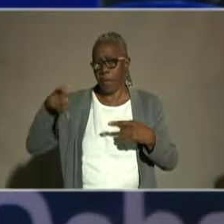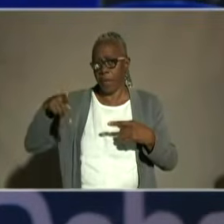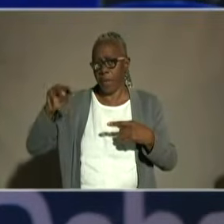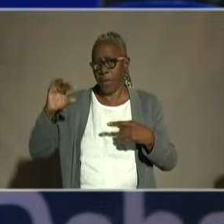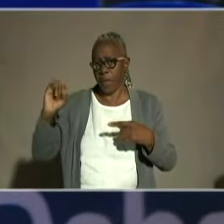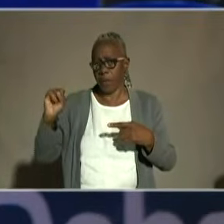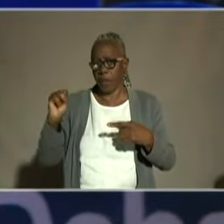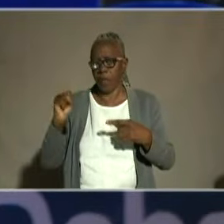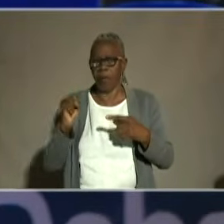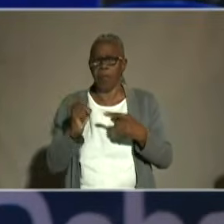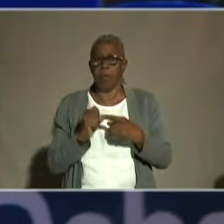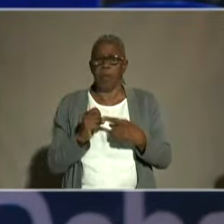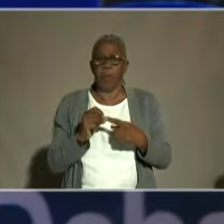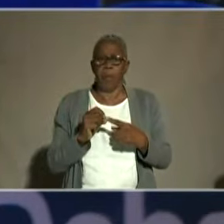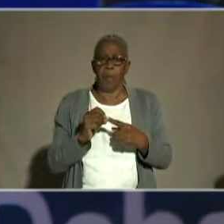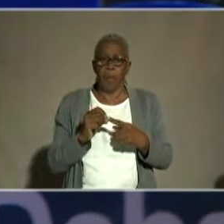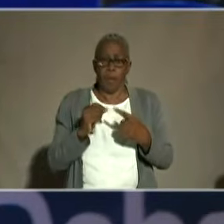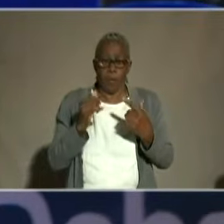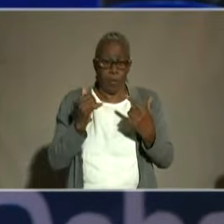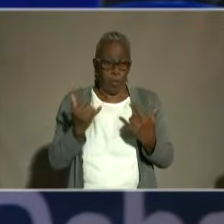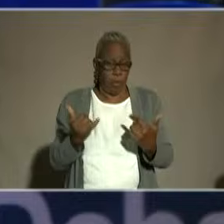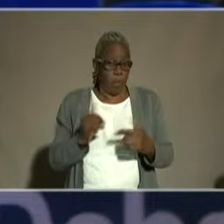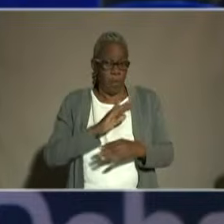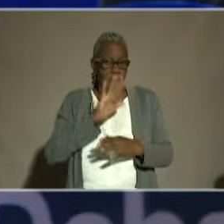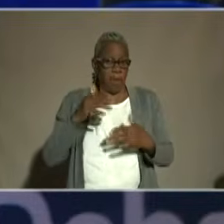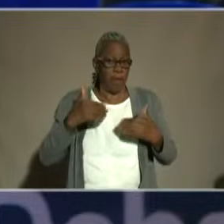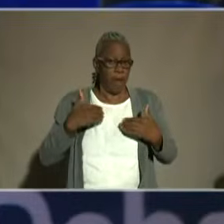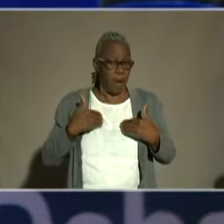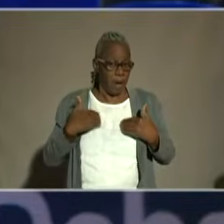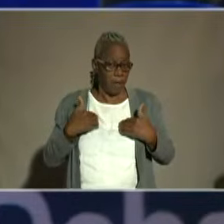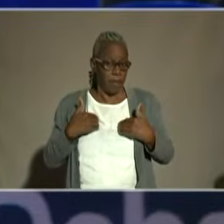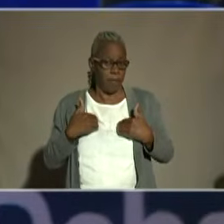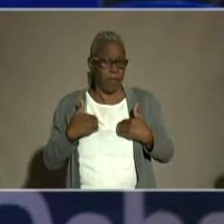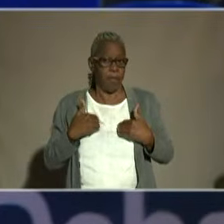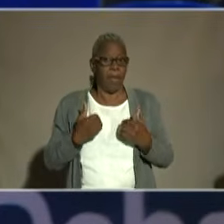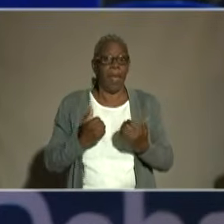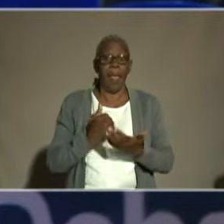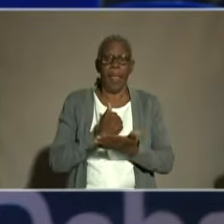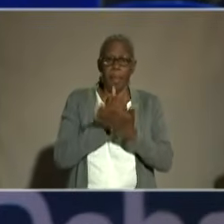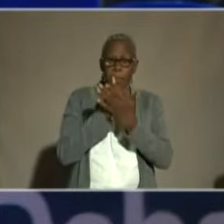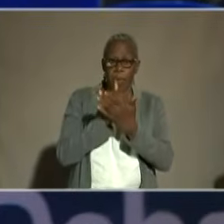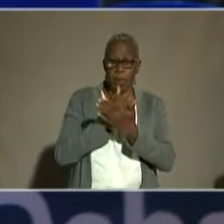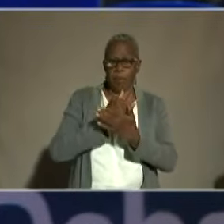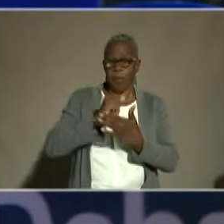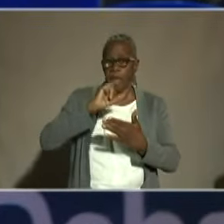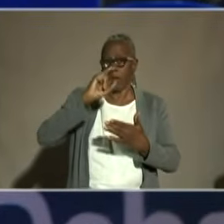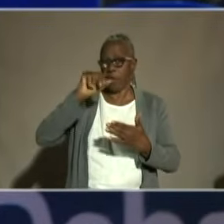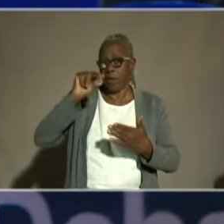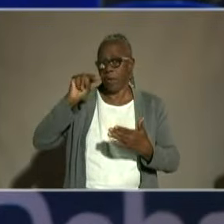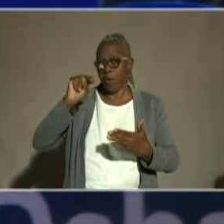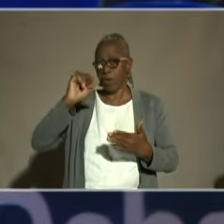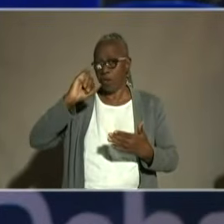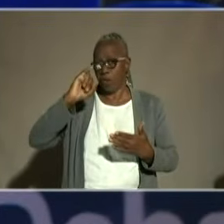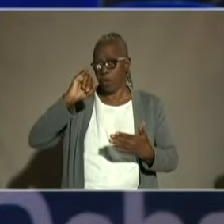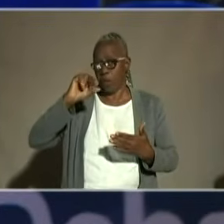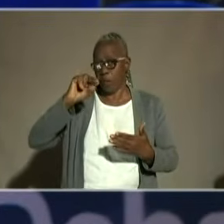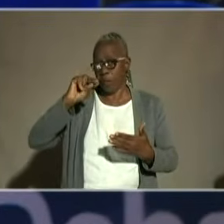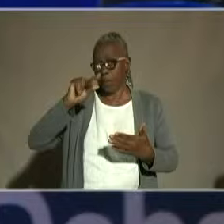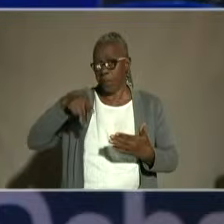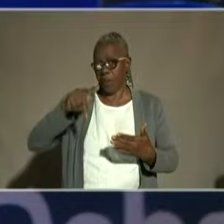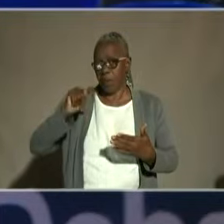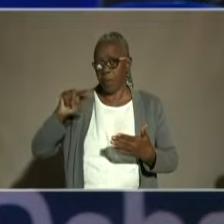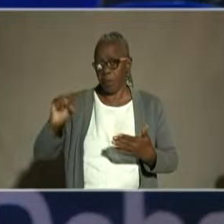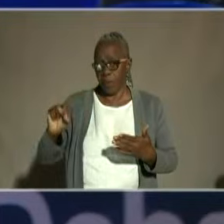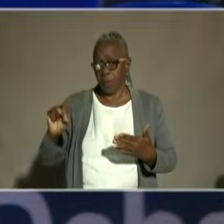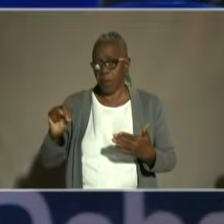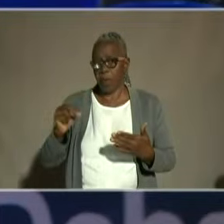27%. Since we did not have the cooperation of the opposition, murders went up. A question must be